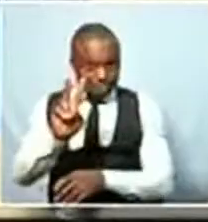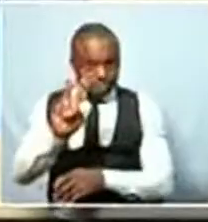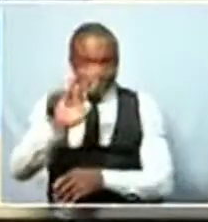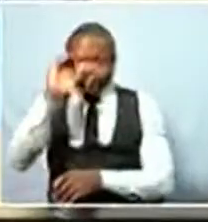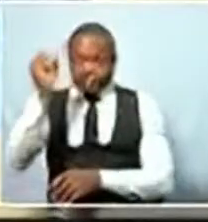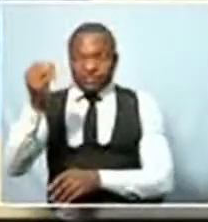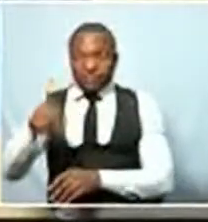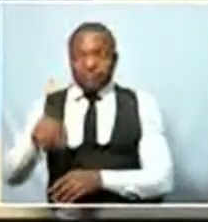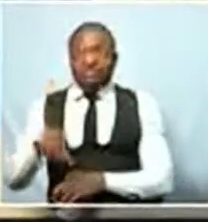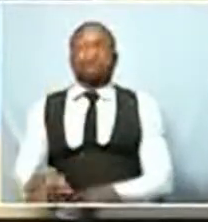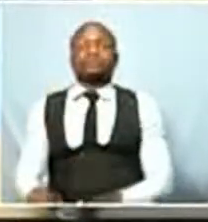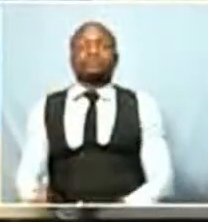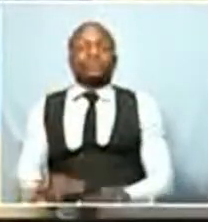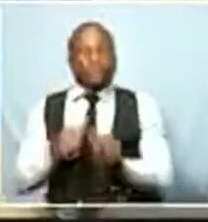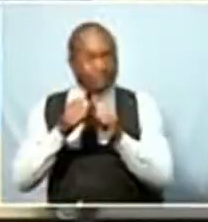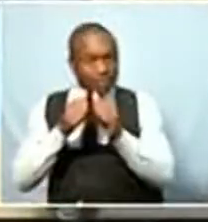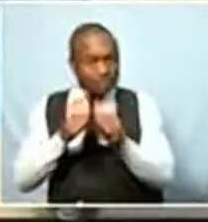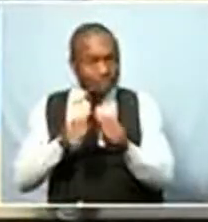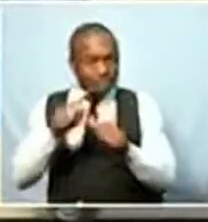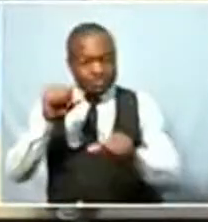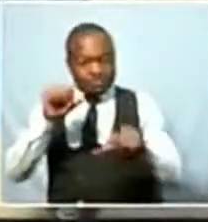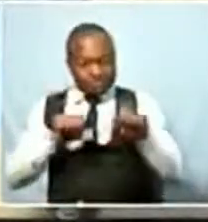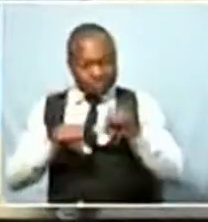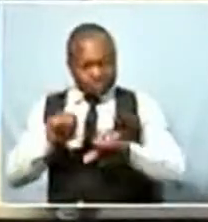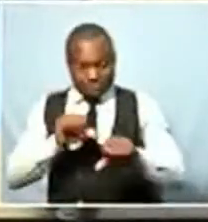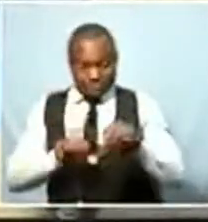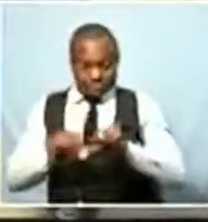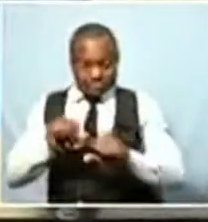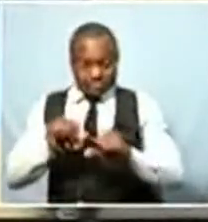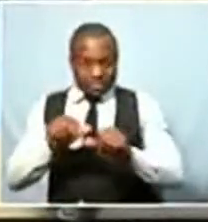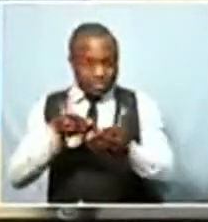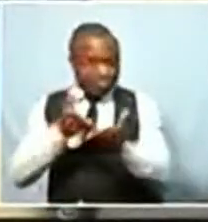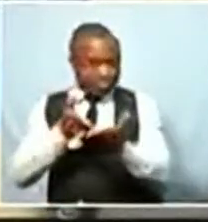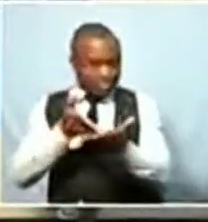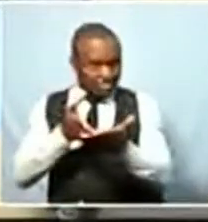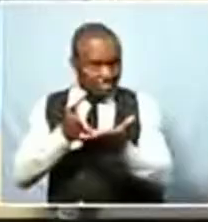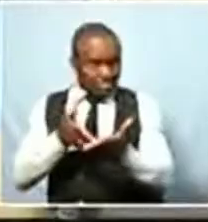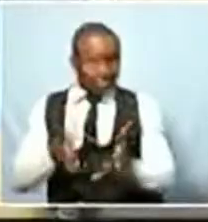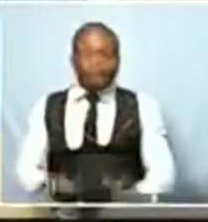18.2%, according to the analysis that we have here.